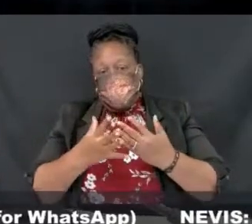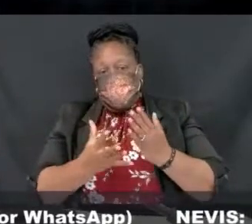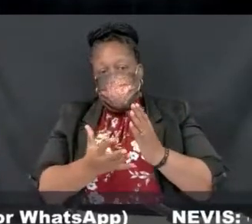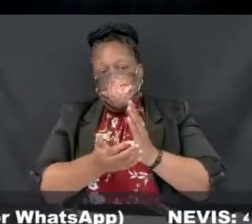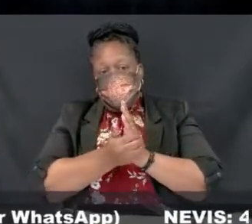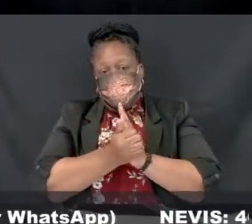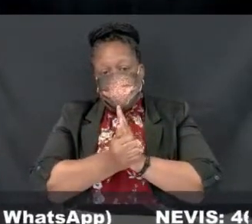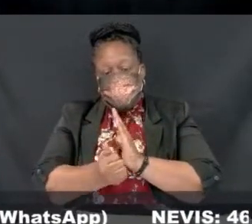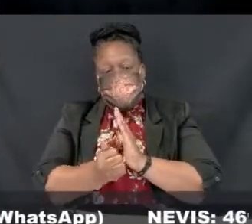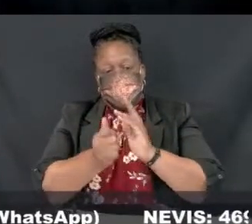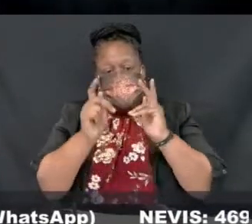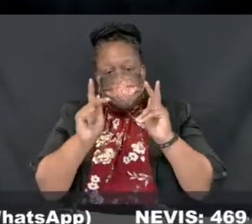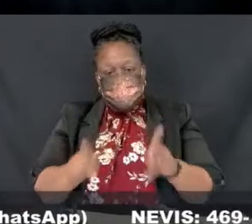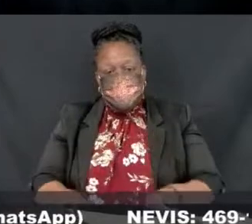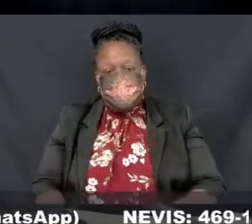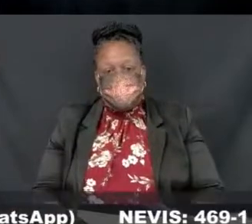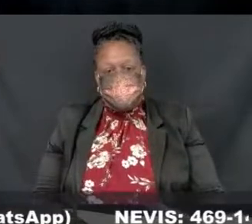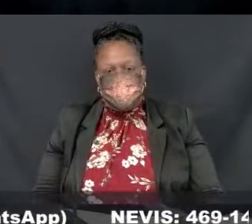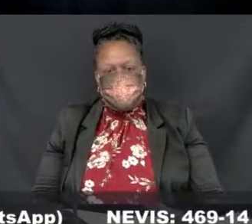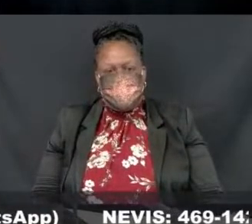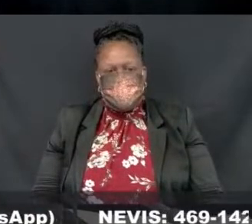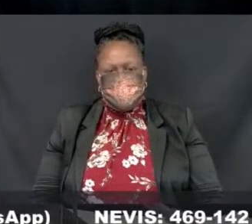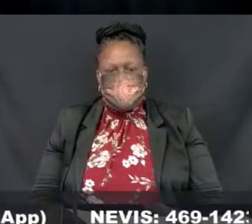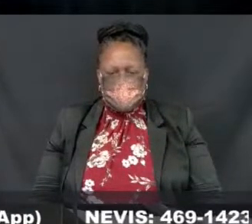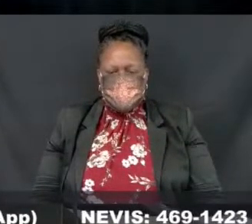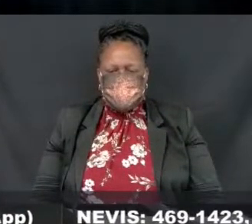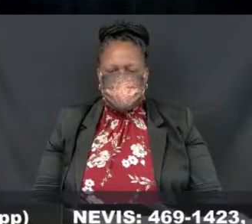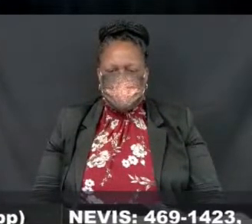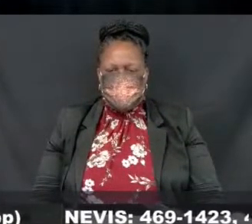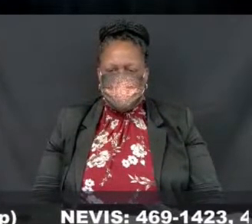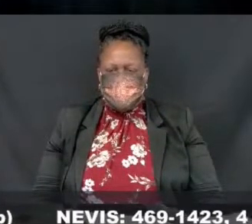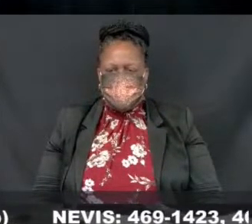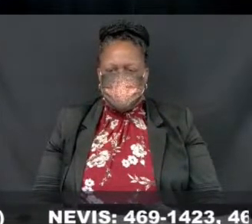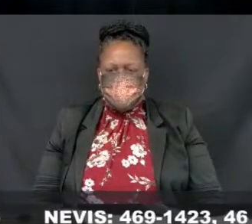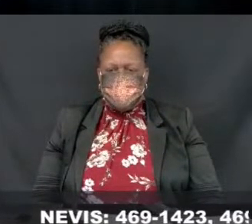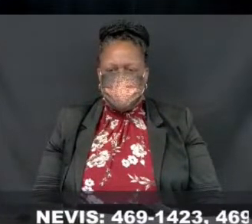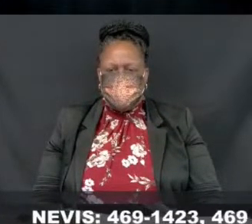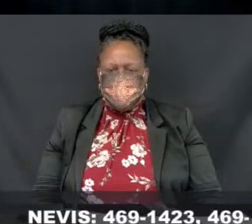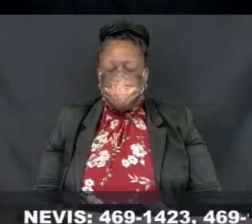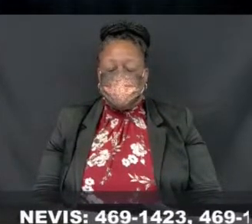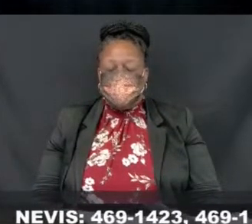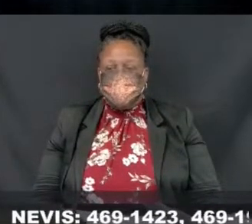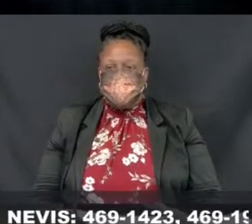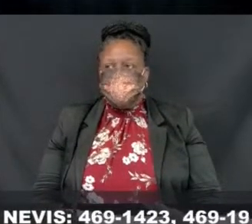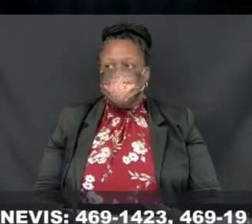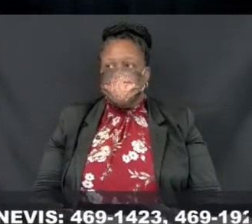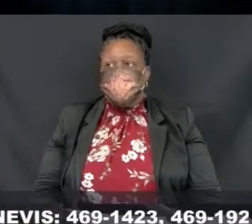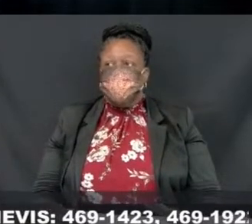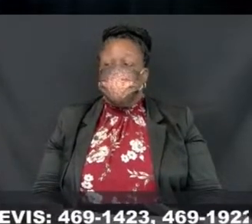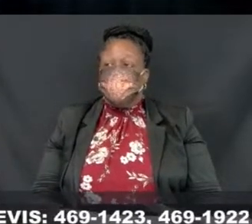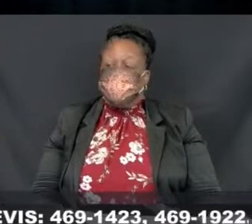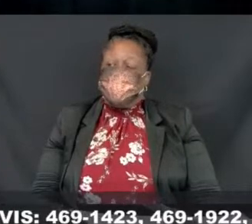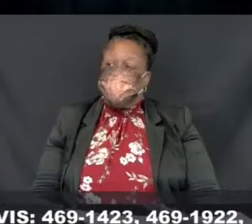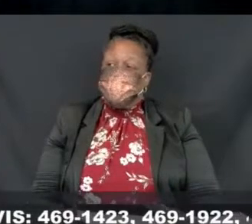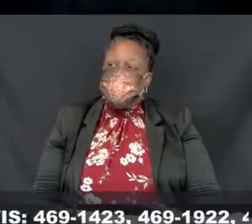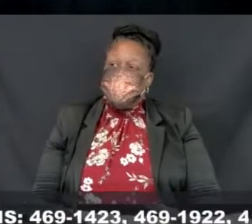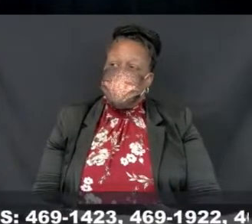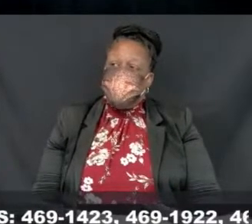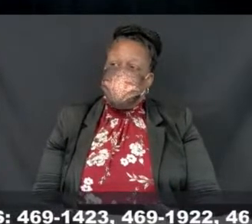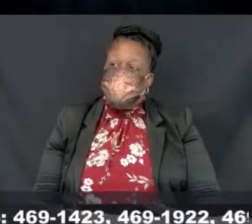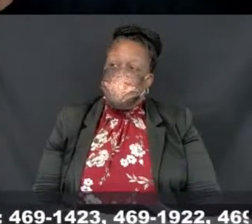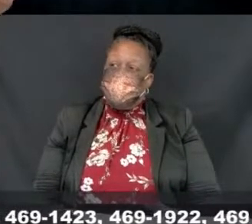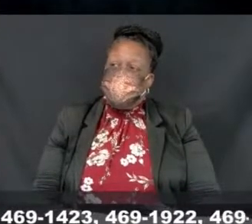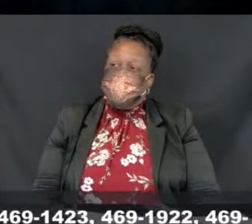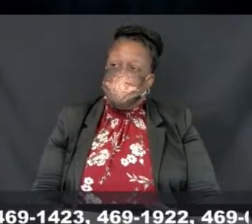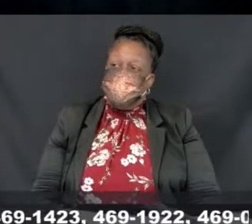you don't understand, is that the power is not in Dr. Wilkinson, Dr. Laws, and myself, Commissioner Brandy, to